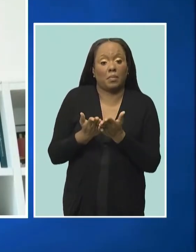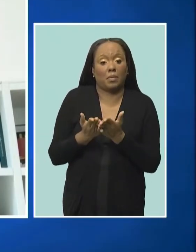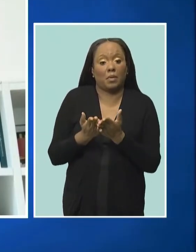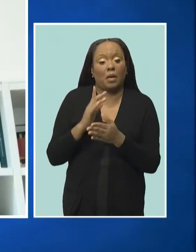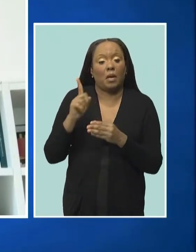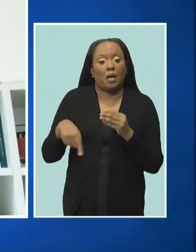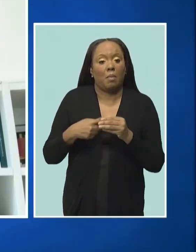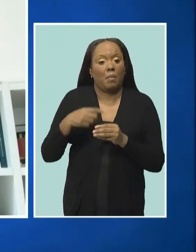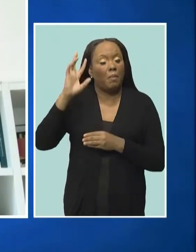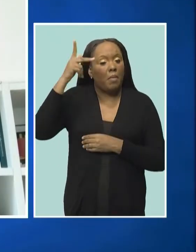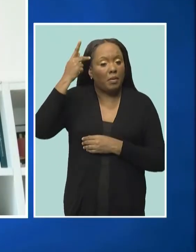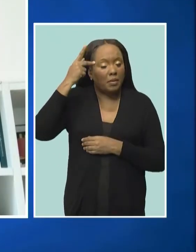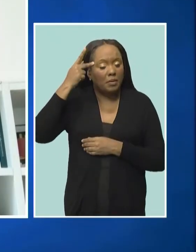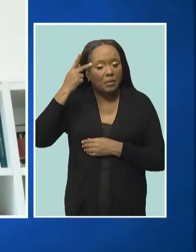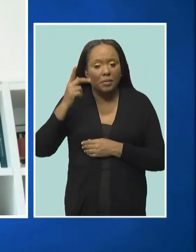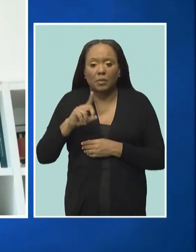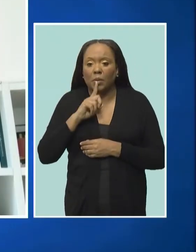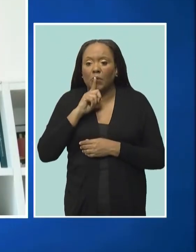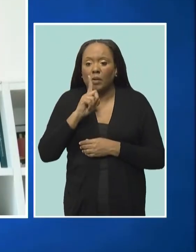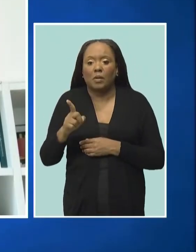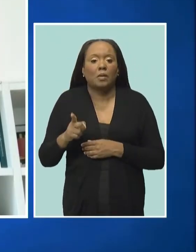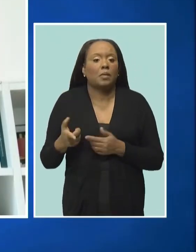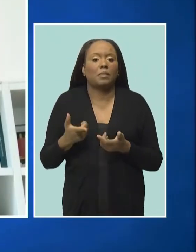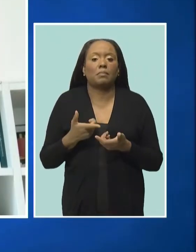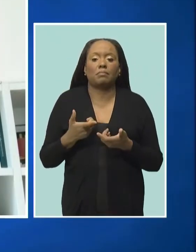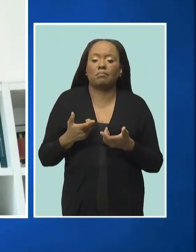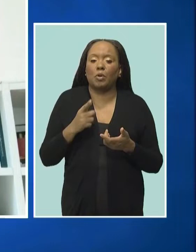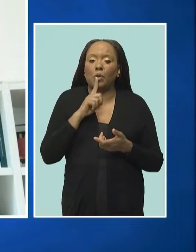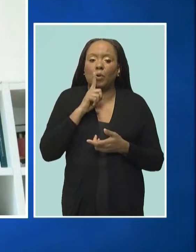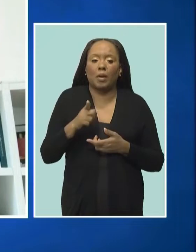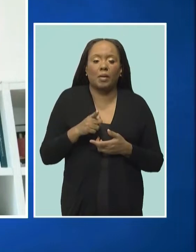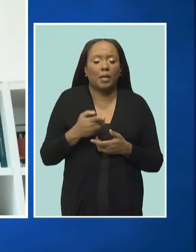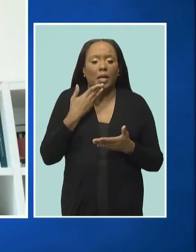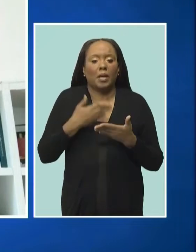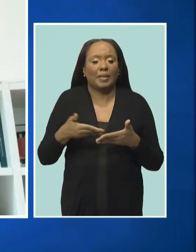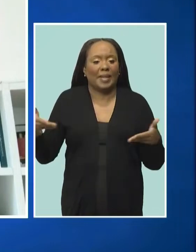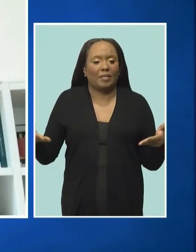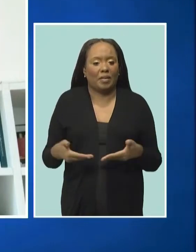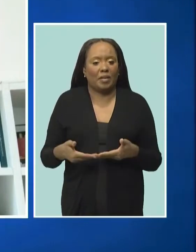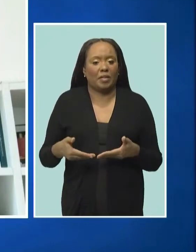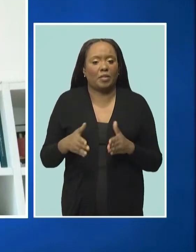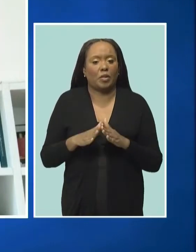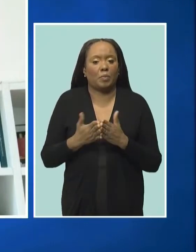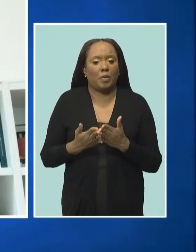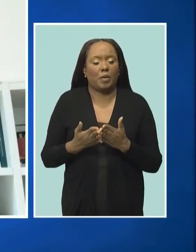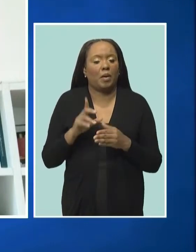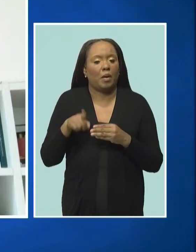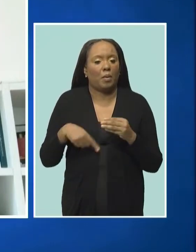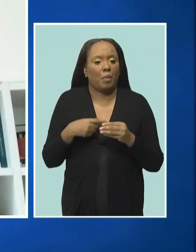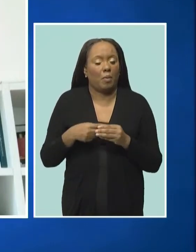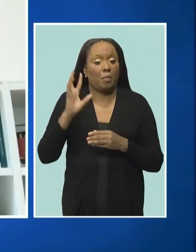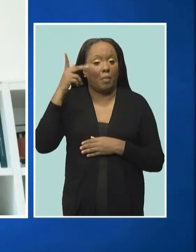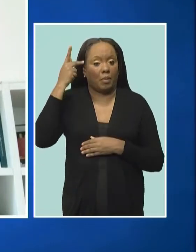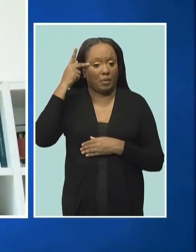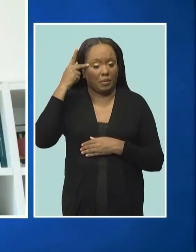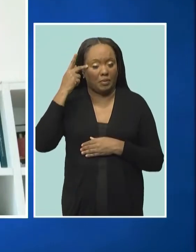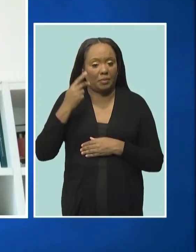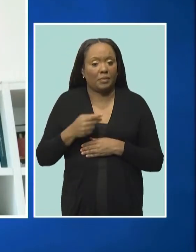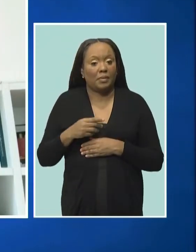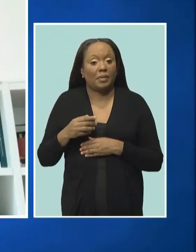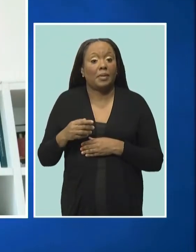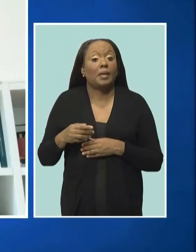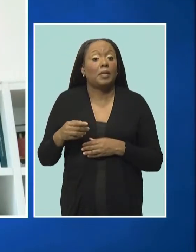now still the major introductory text to Caribbean politics that we all benefited from. He subsequently wrote a book